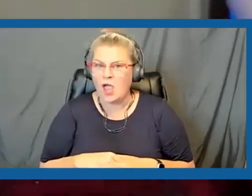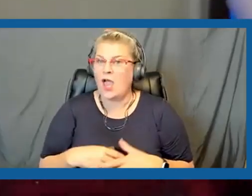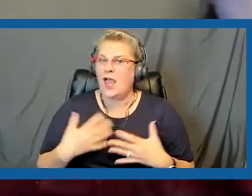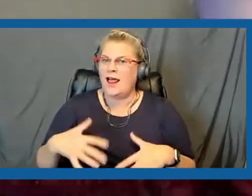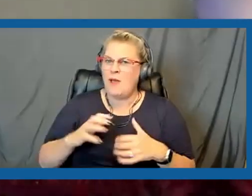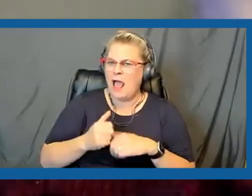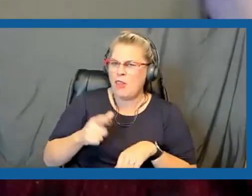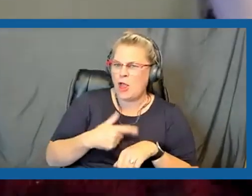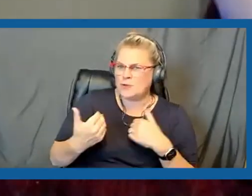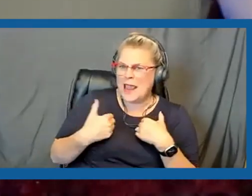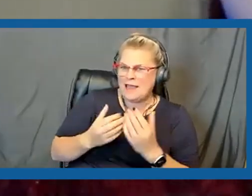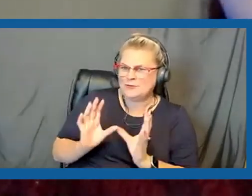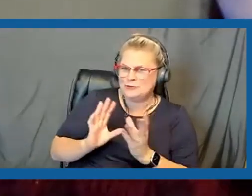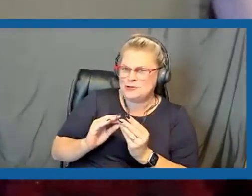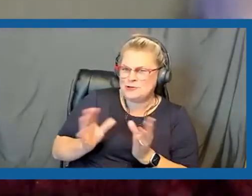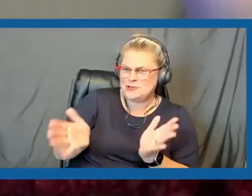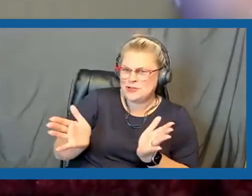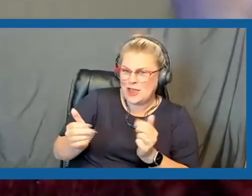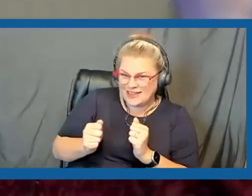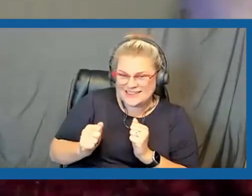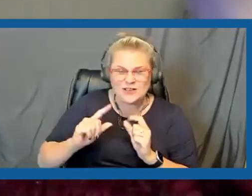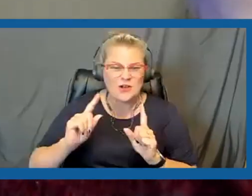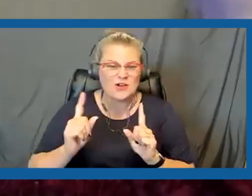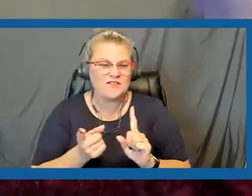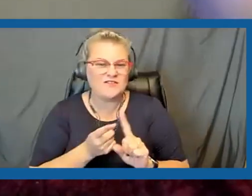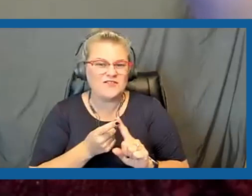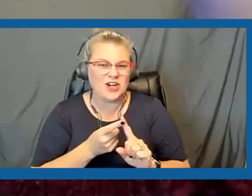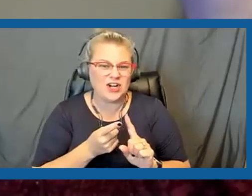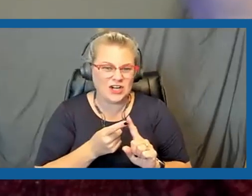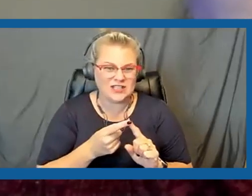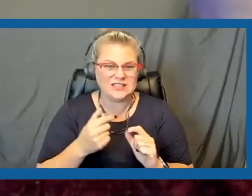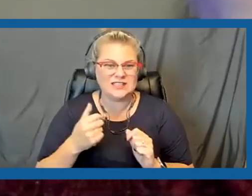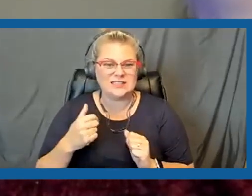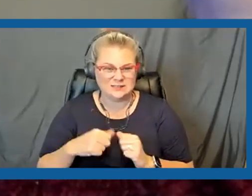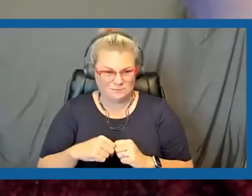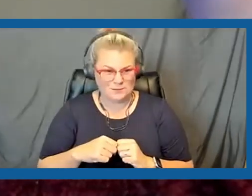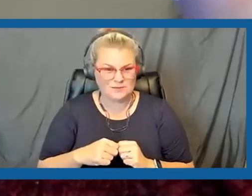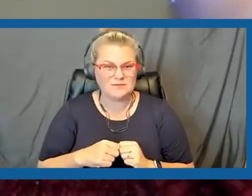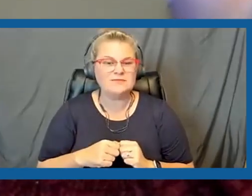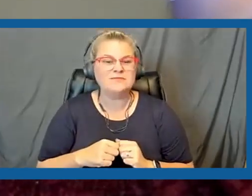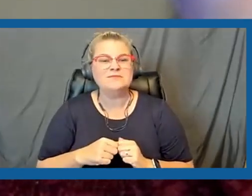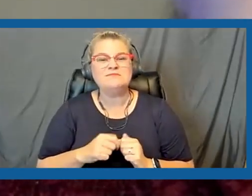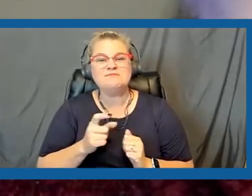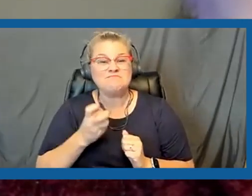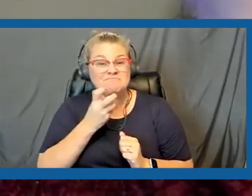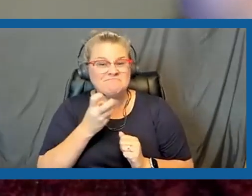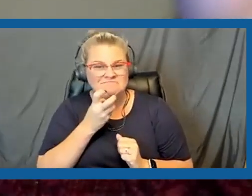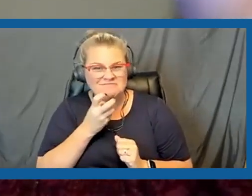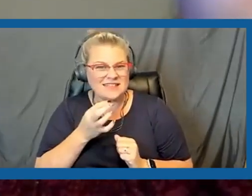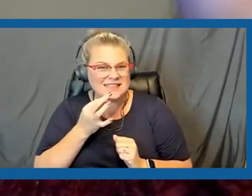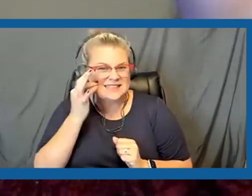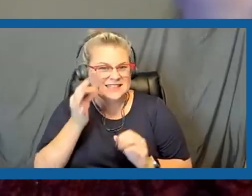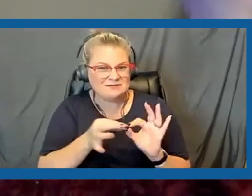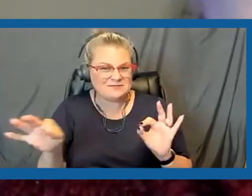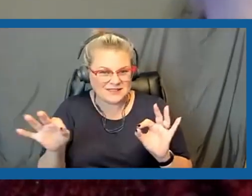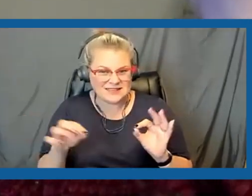have? First of all, Yata Shea Krina Alfredi Initiate, Todajitni Nishla, Tohana Bashchi, Batati Dashache,